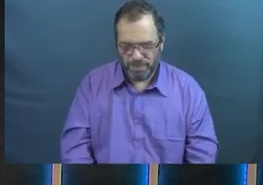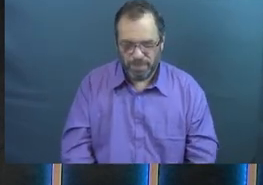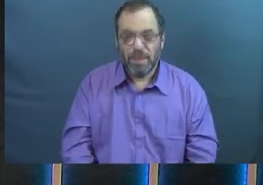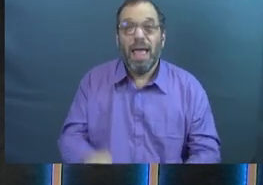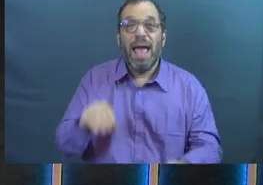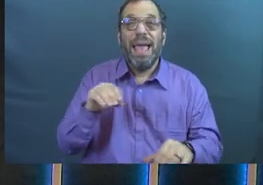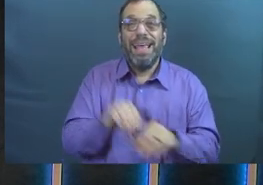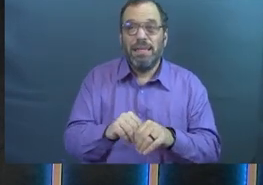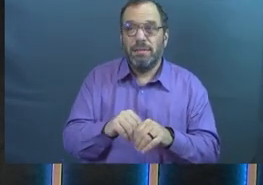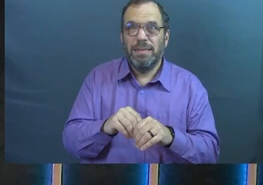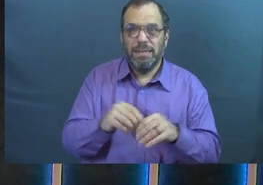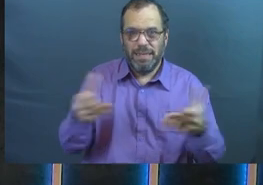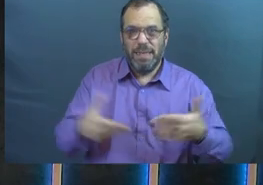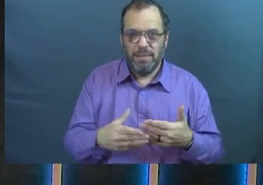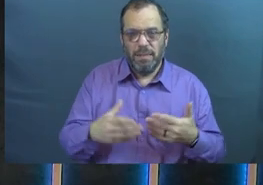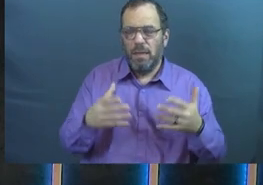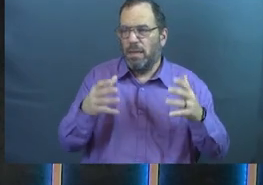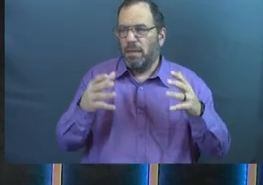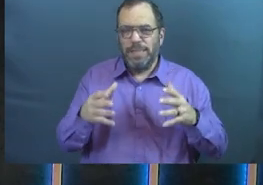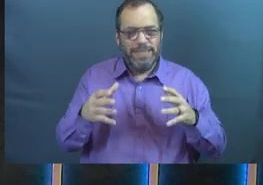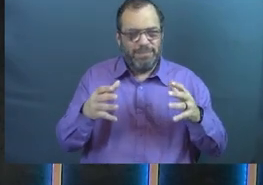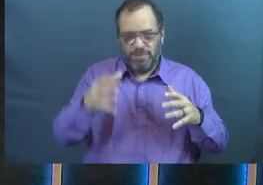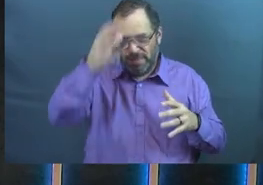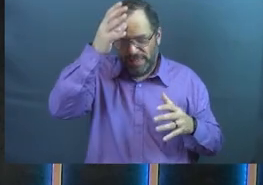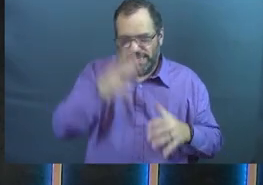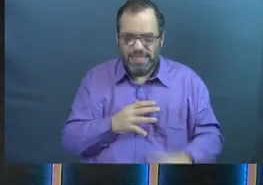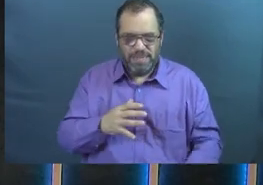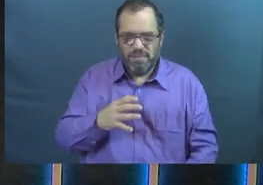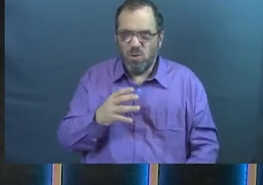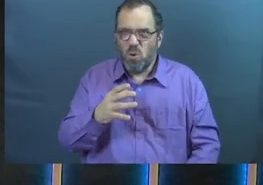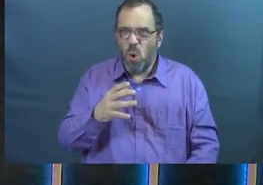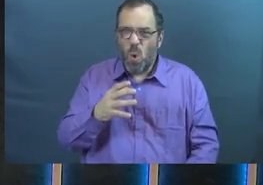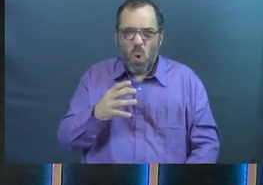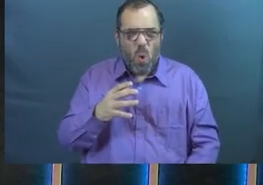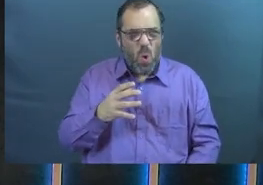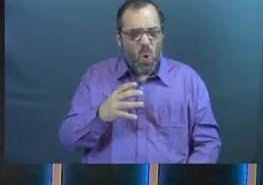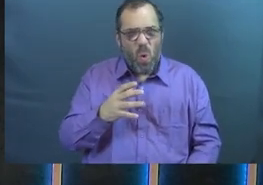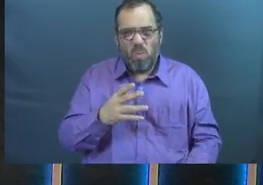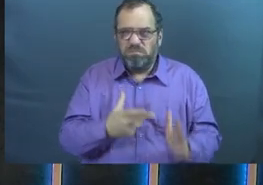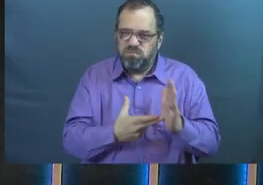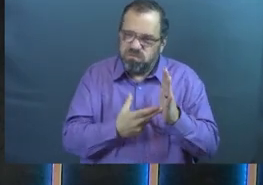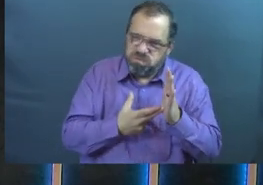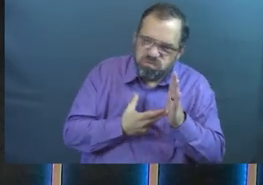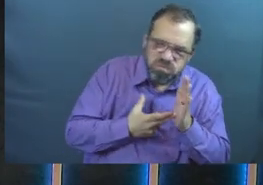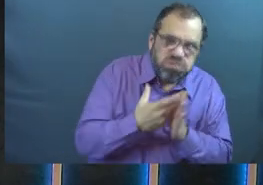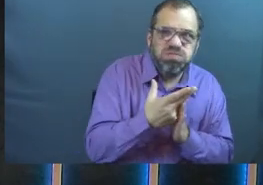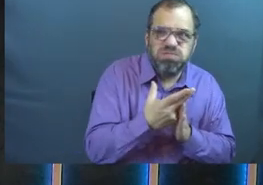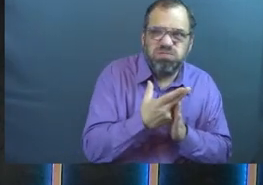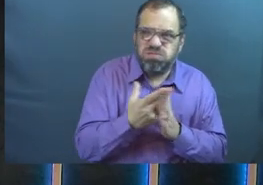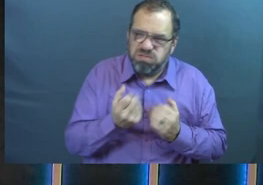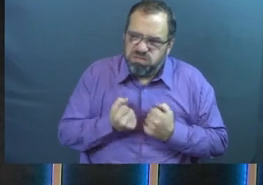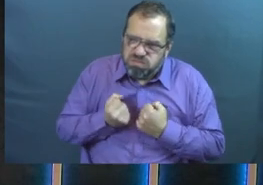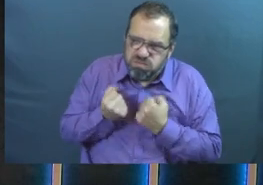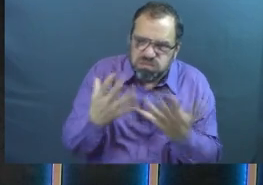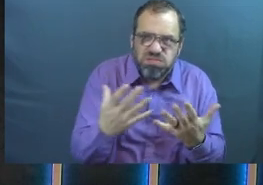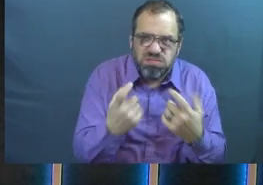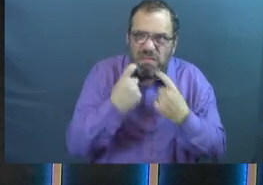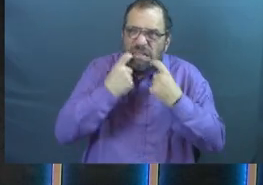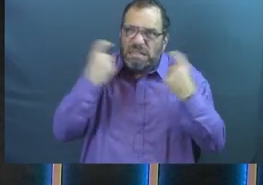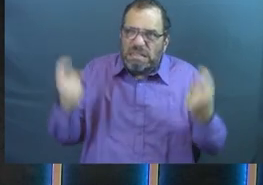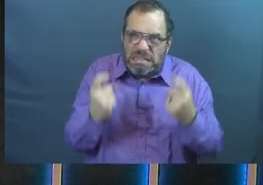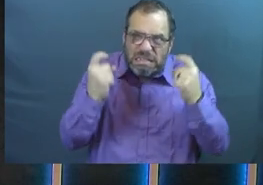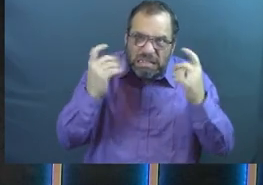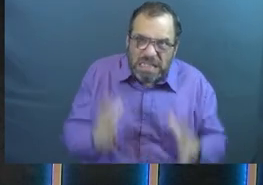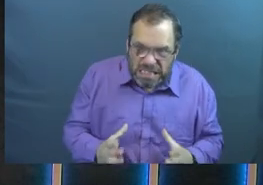But in the intro, this guy is so raw about his story. And what a sinner he was,